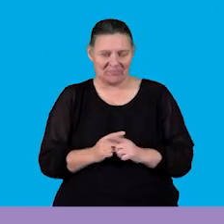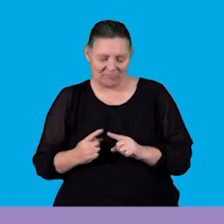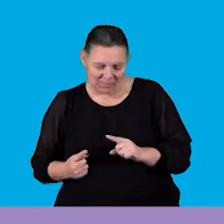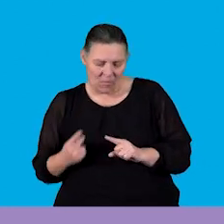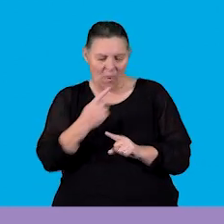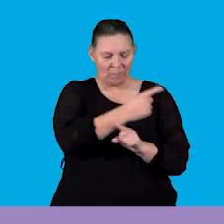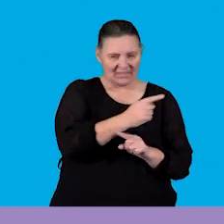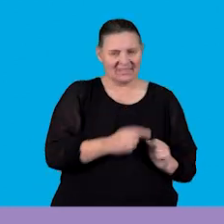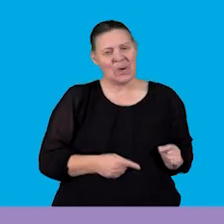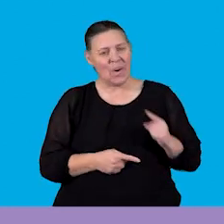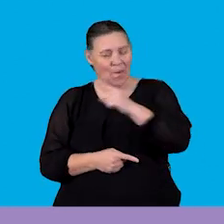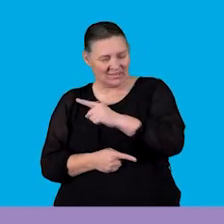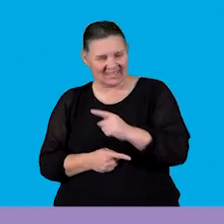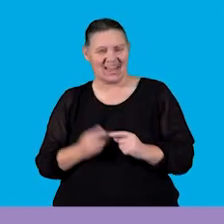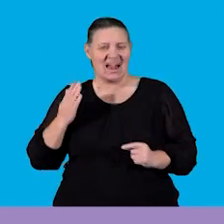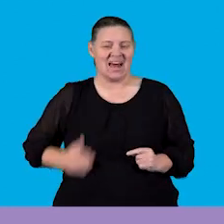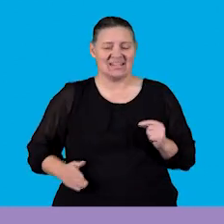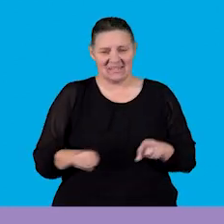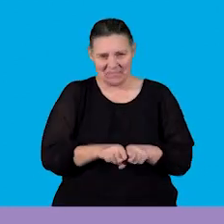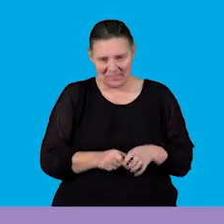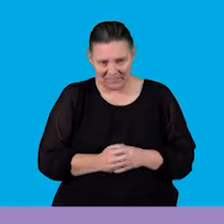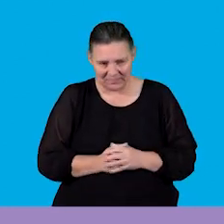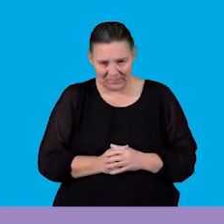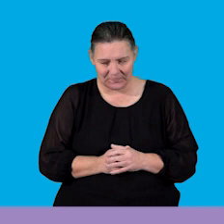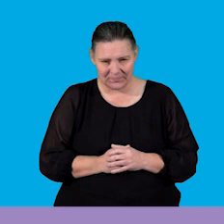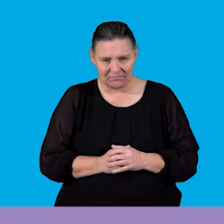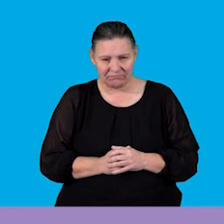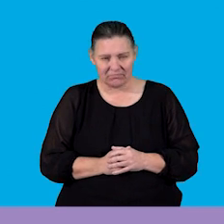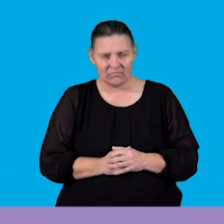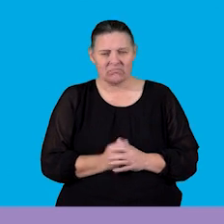that those opposite angles will be equal as well.